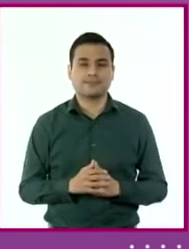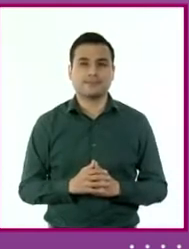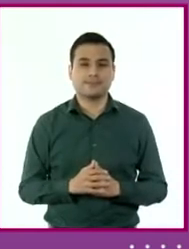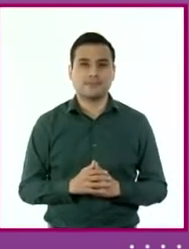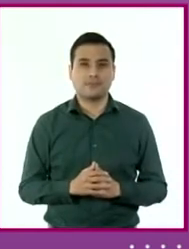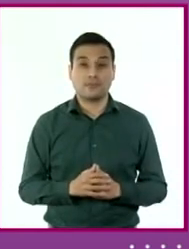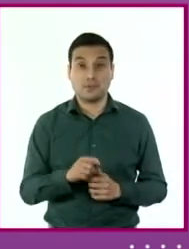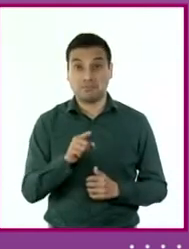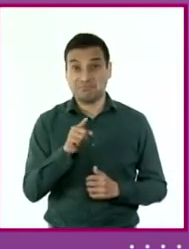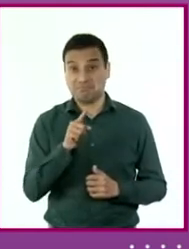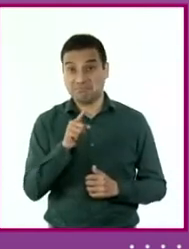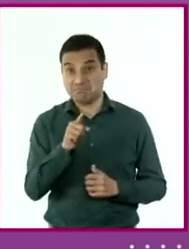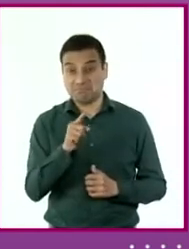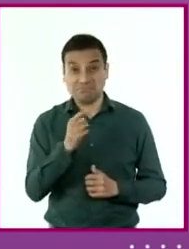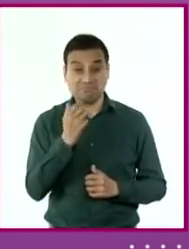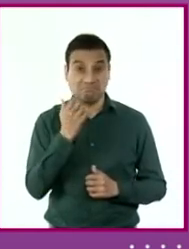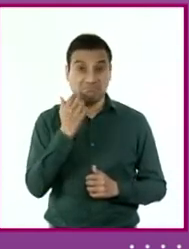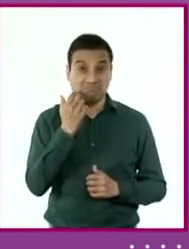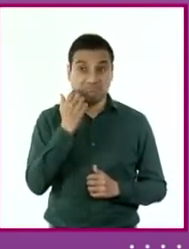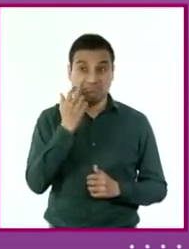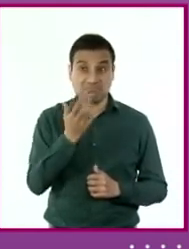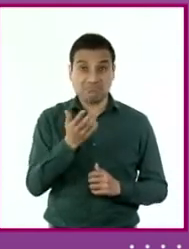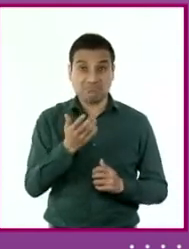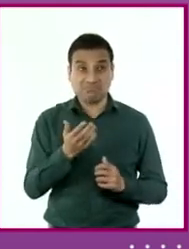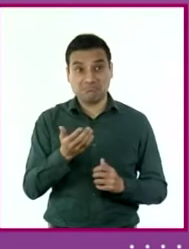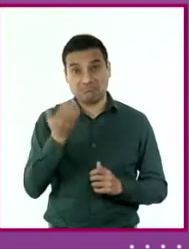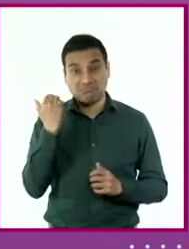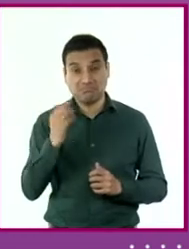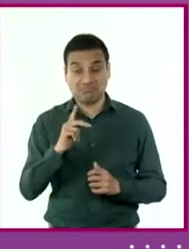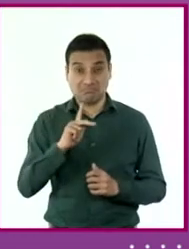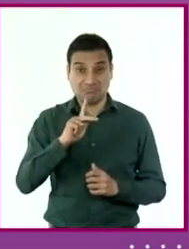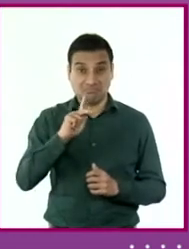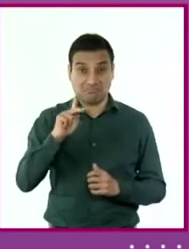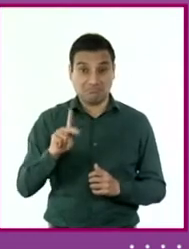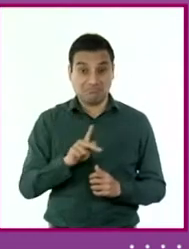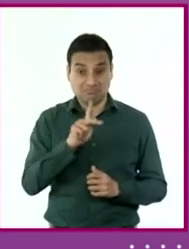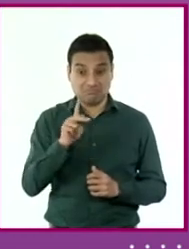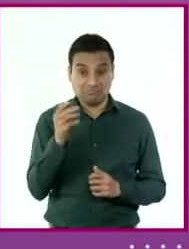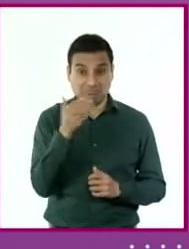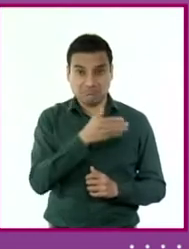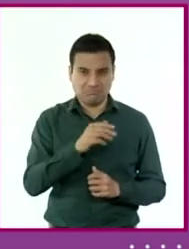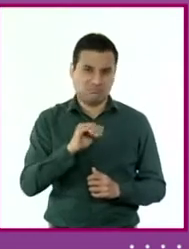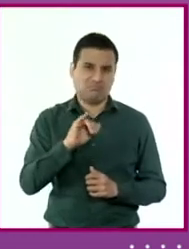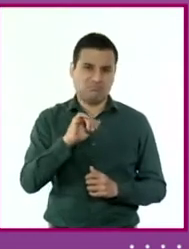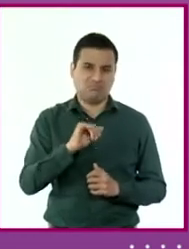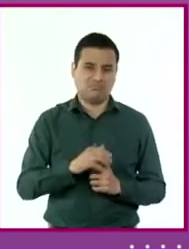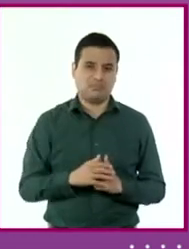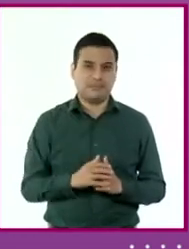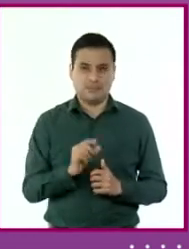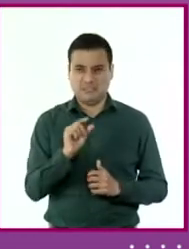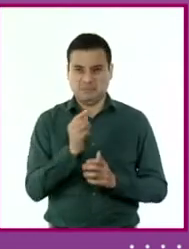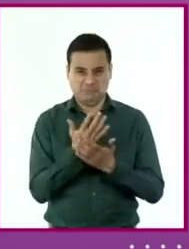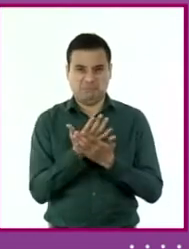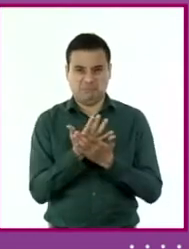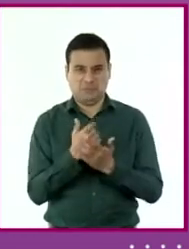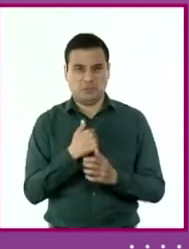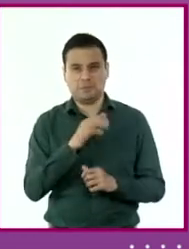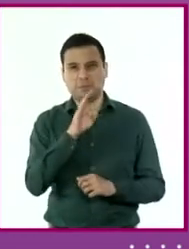Do you want to go to the town? Oh, yes. Wait. I'll ask for